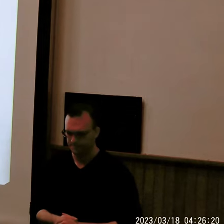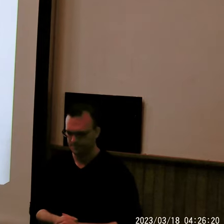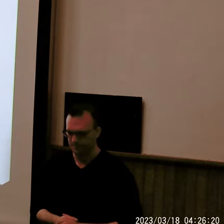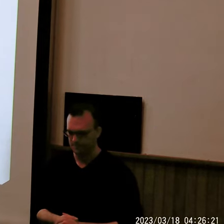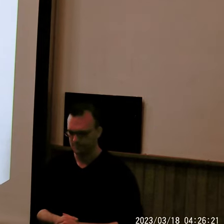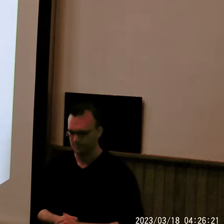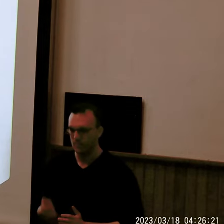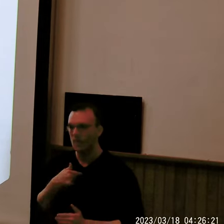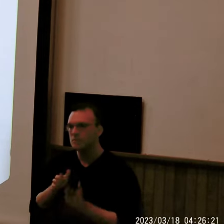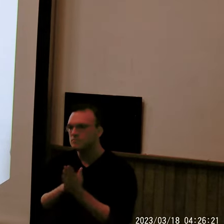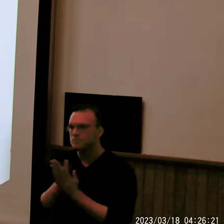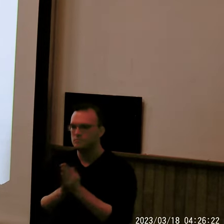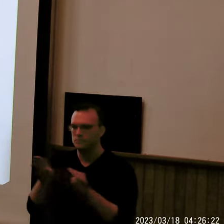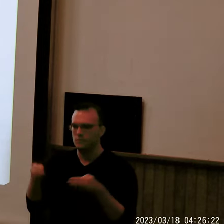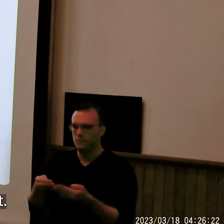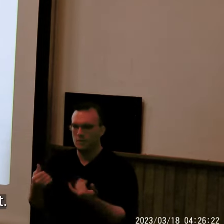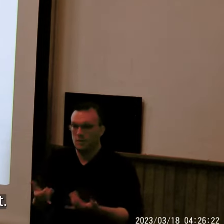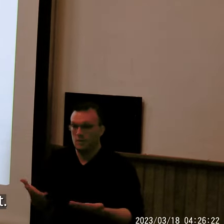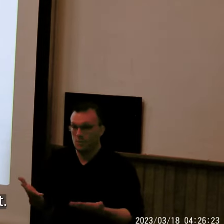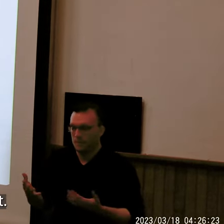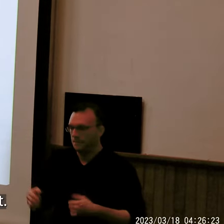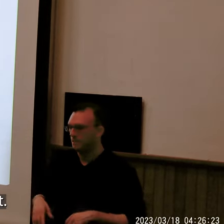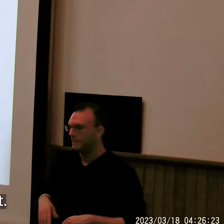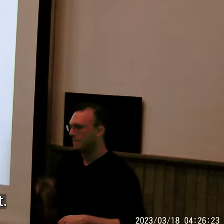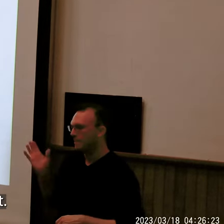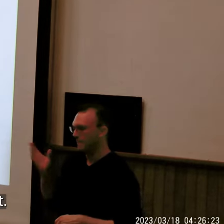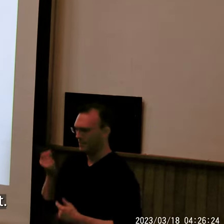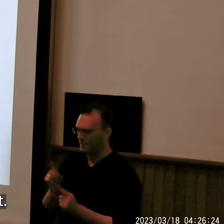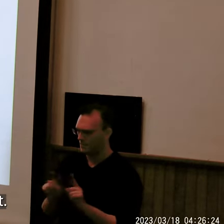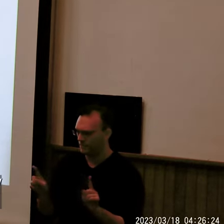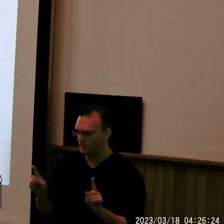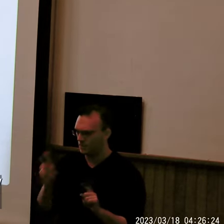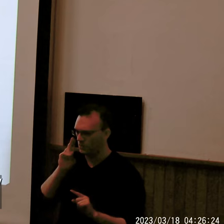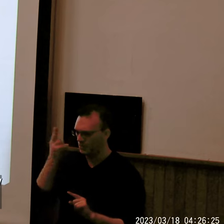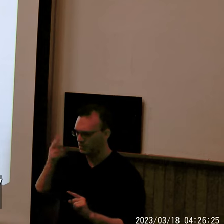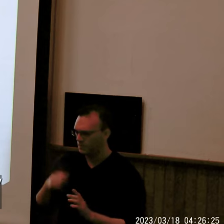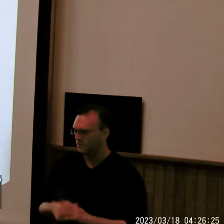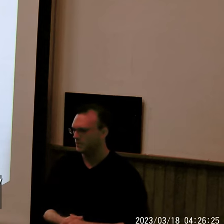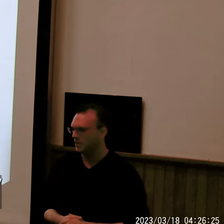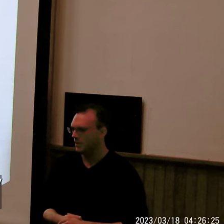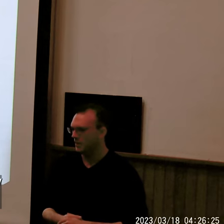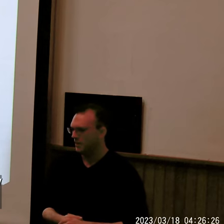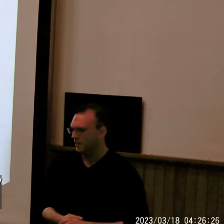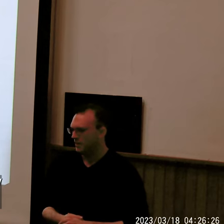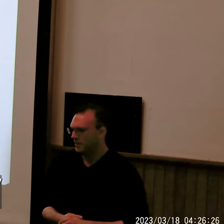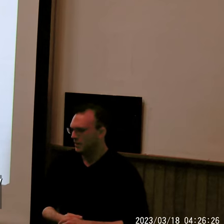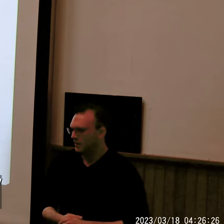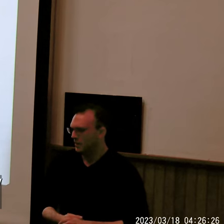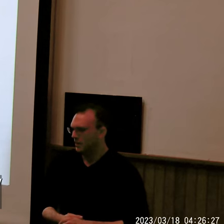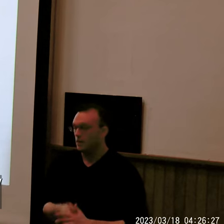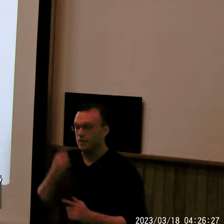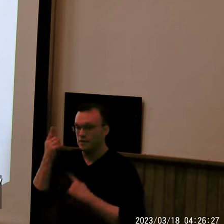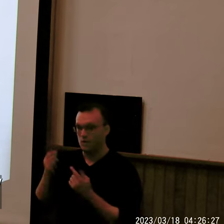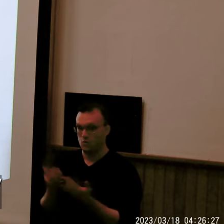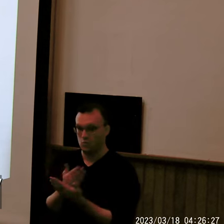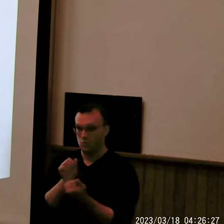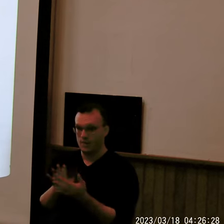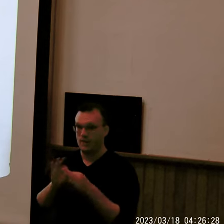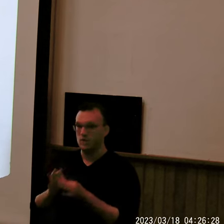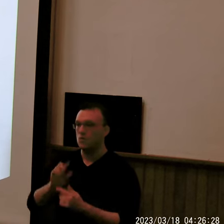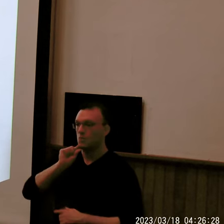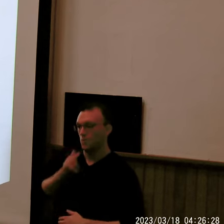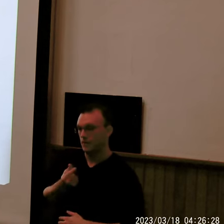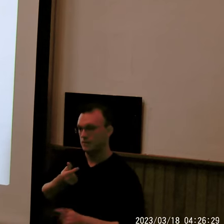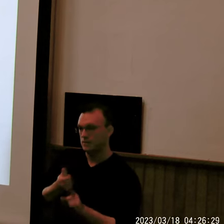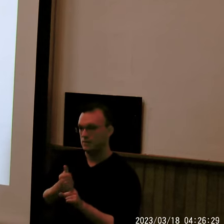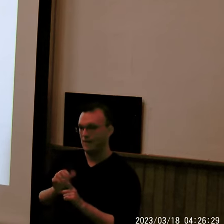The thing I want to focus on is something a little bit different. So I want to think in a new way about how queerness